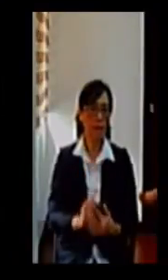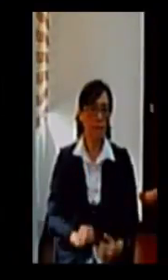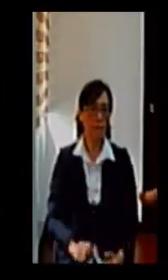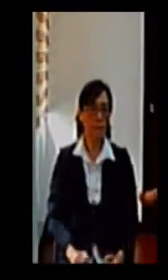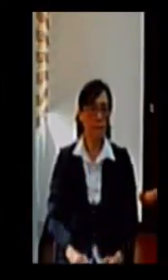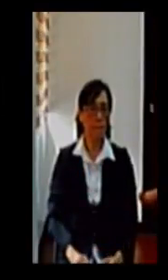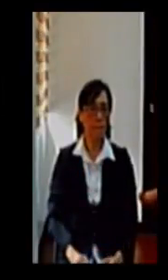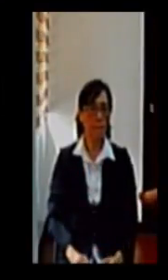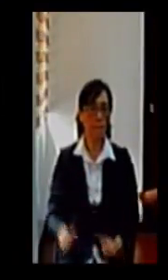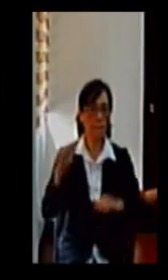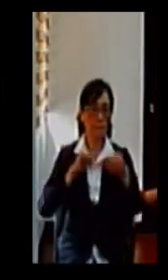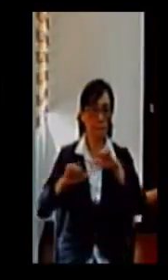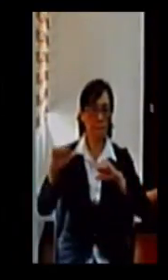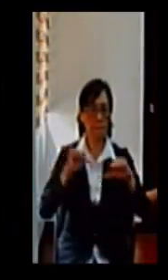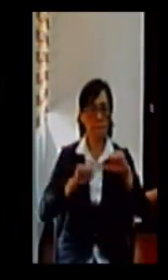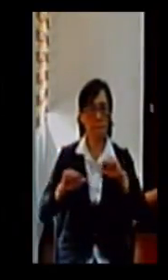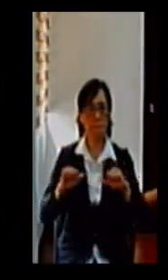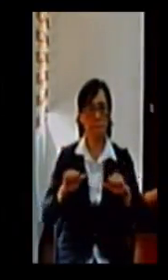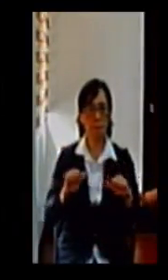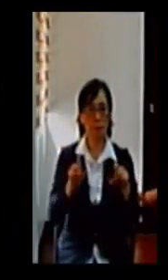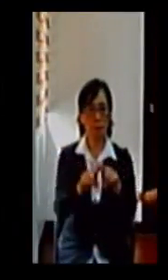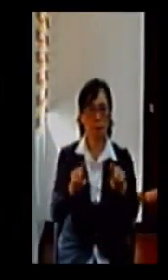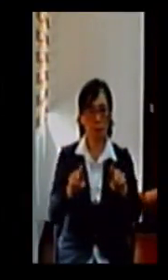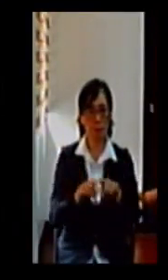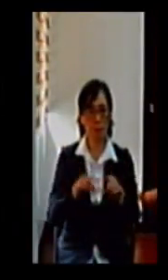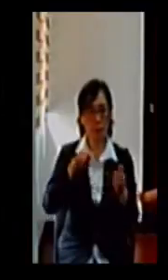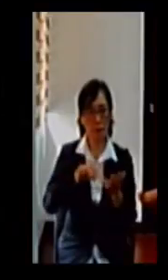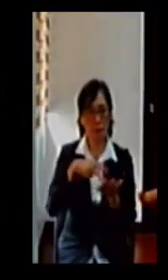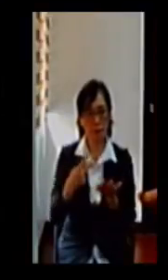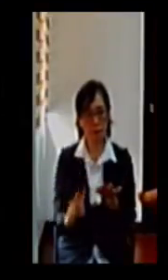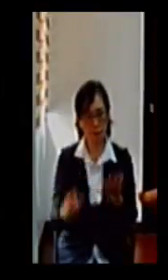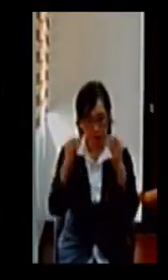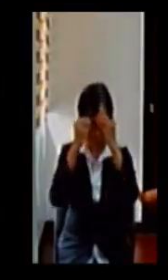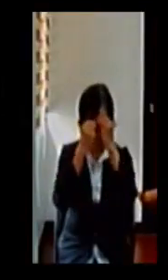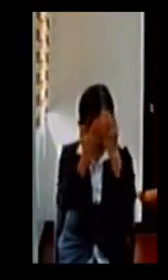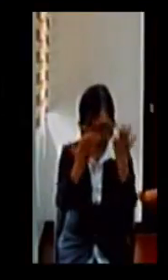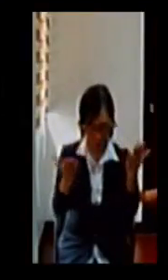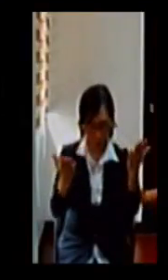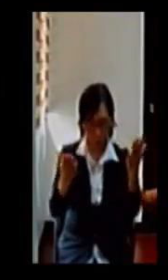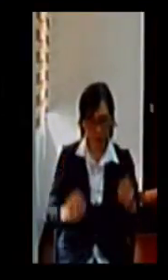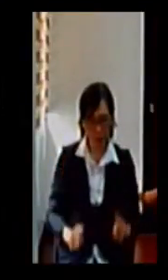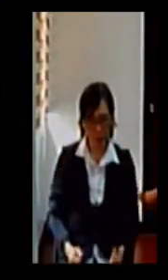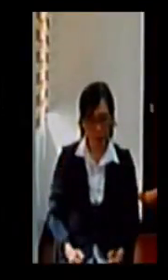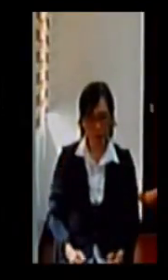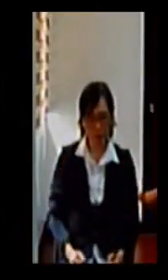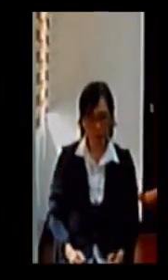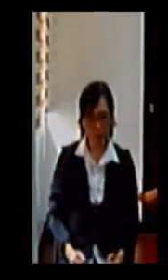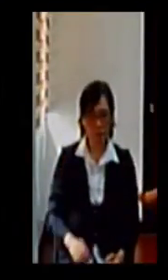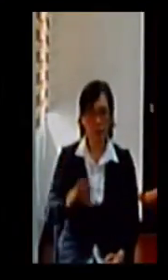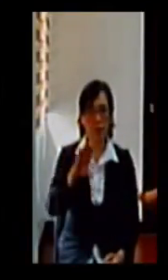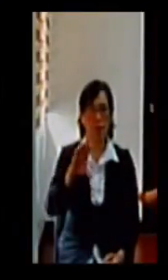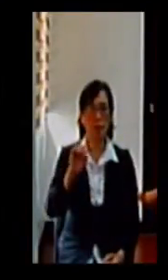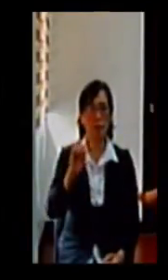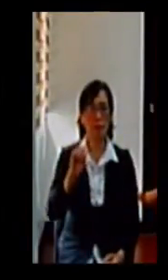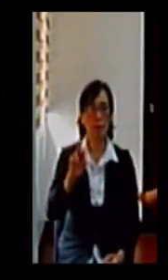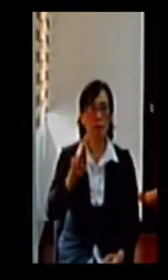both the activities, but also the failure to inform of the carbon majors,